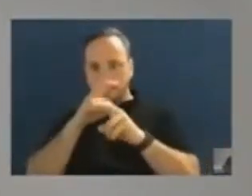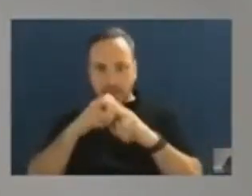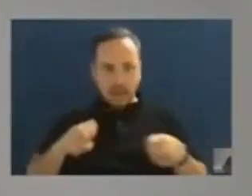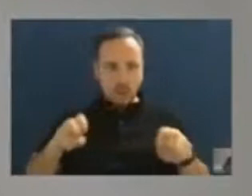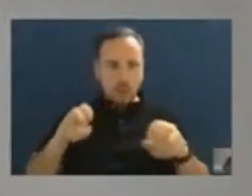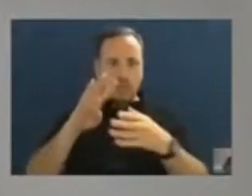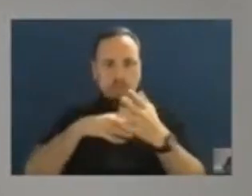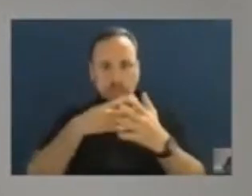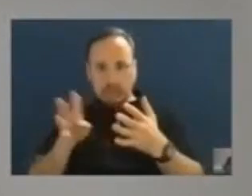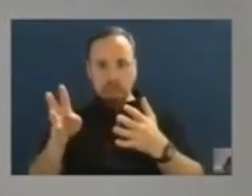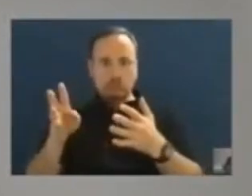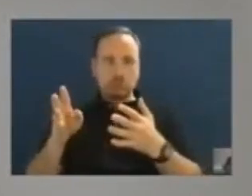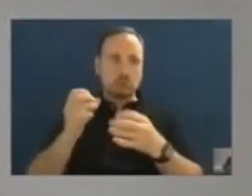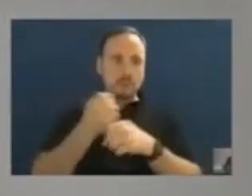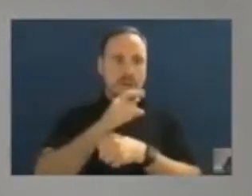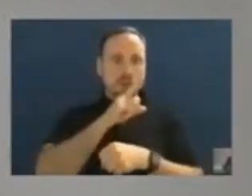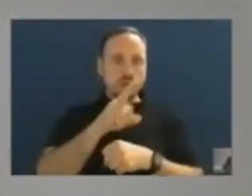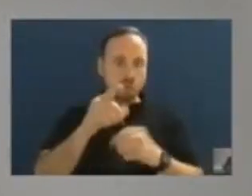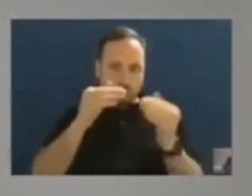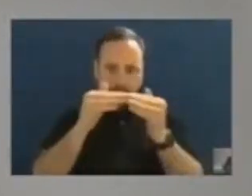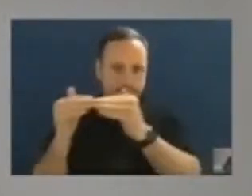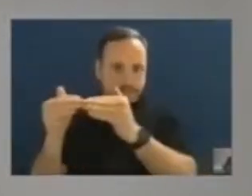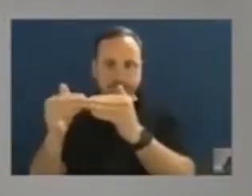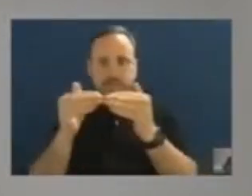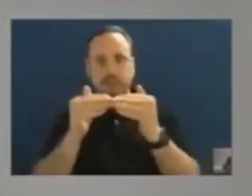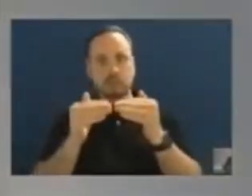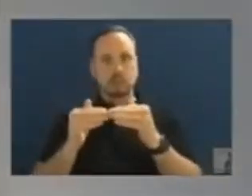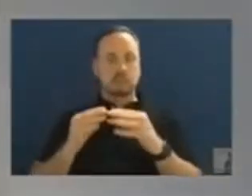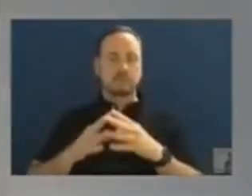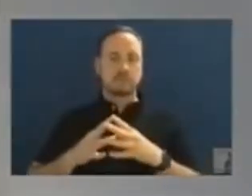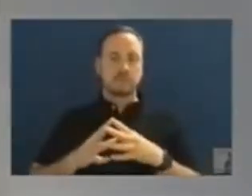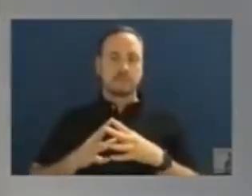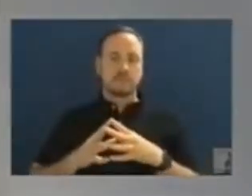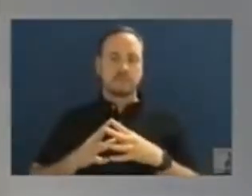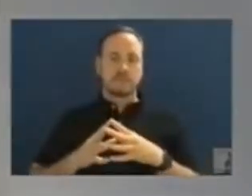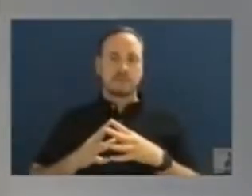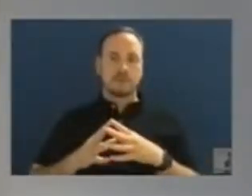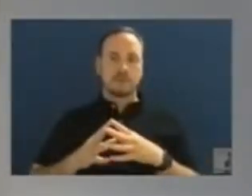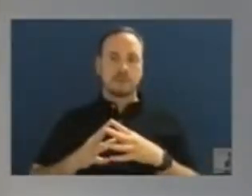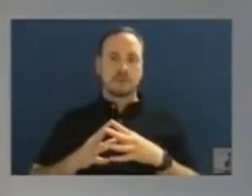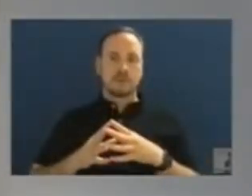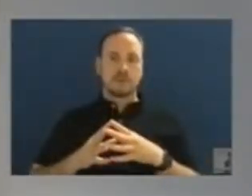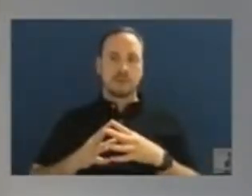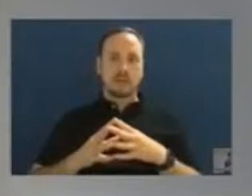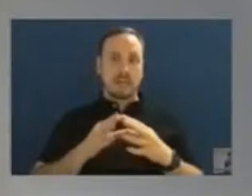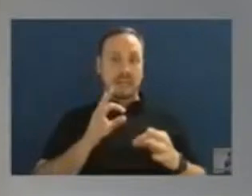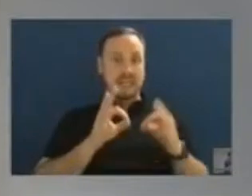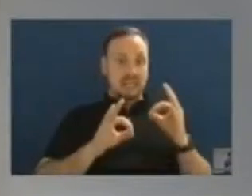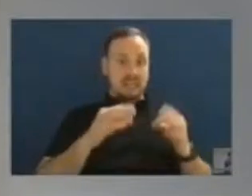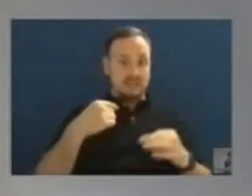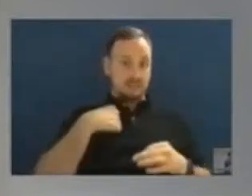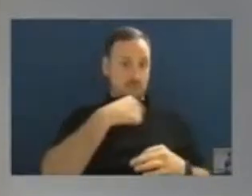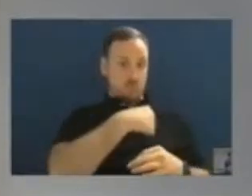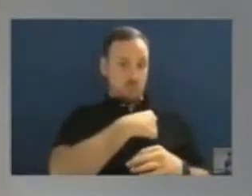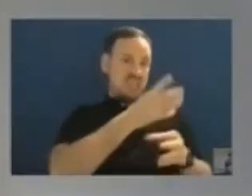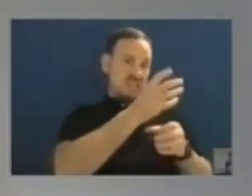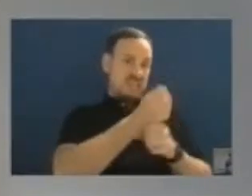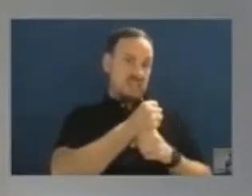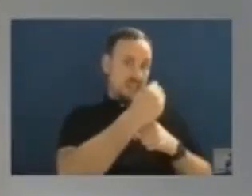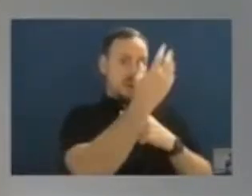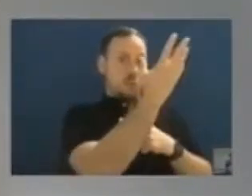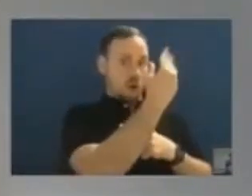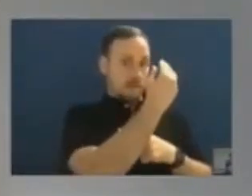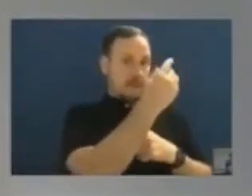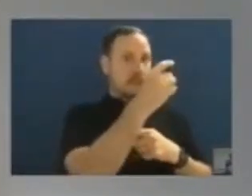we are equitable in our approach. But if we do have webcams, I think they should be across the district. Thank you.